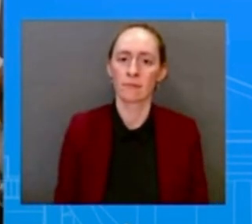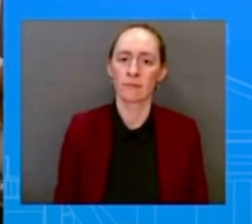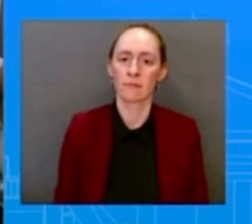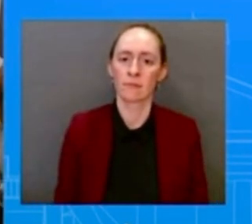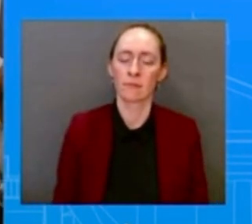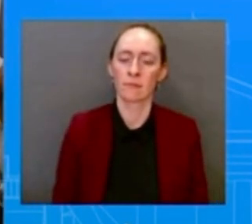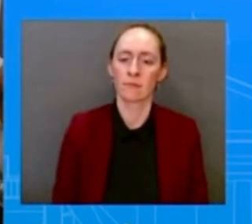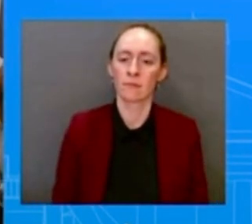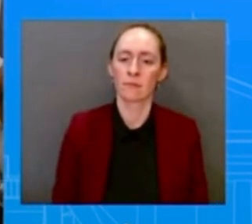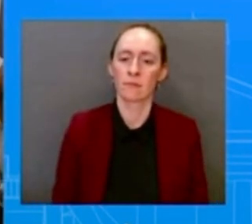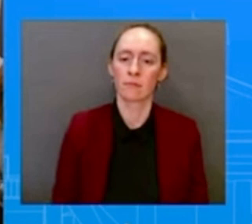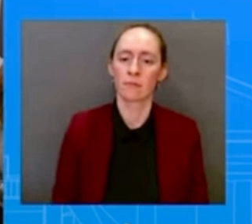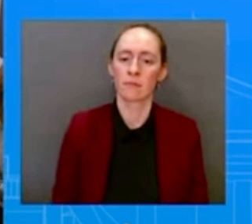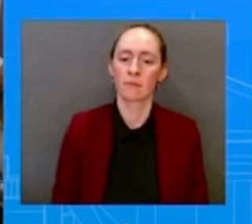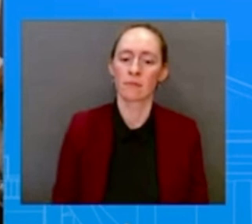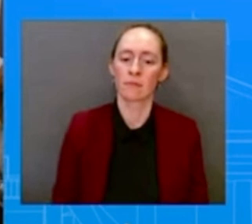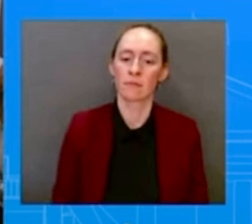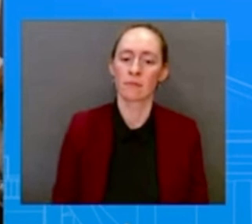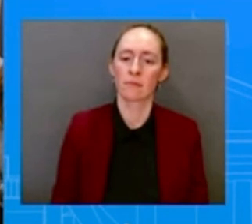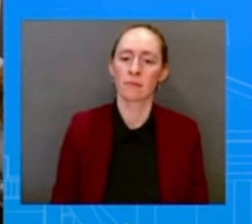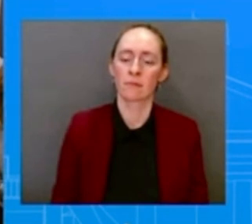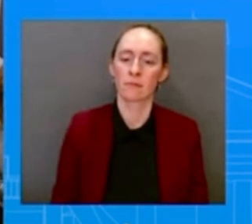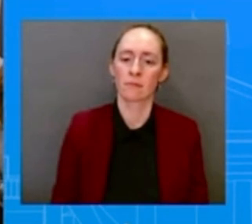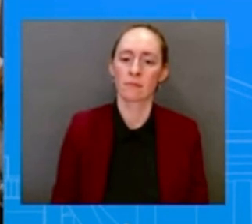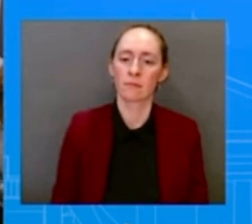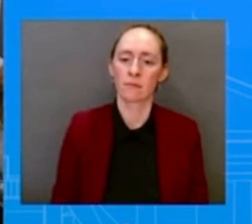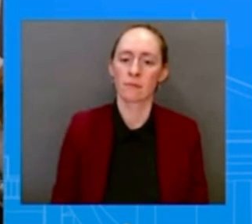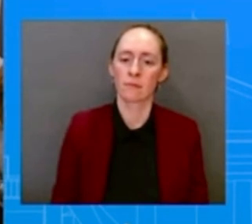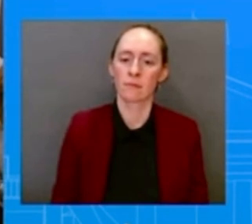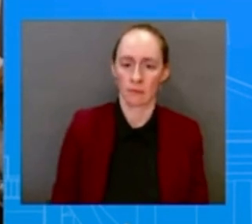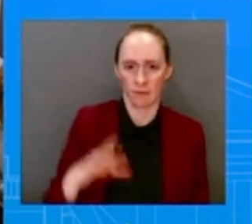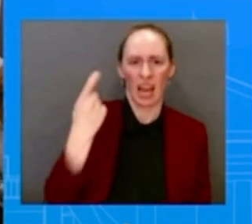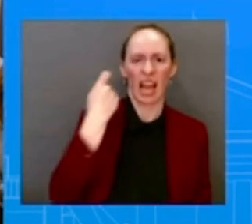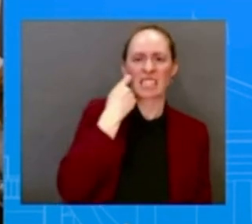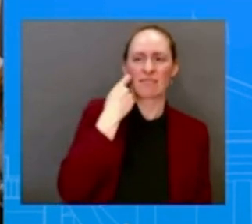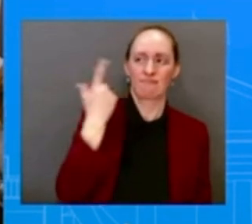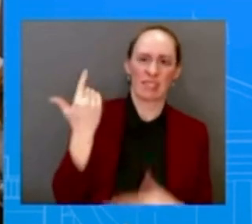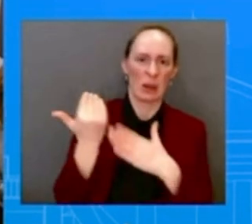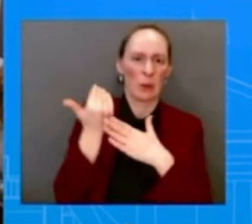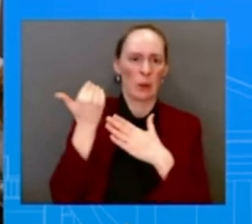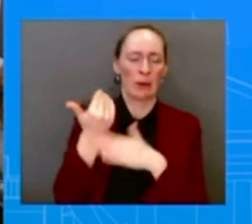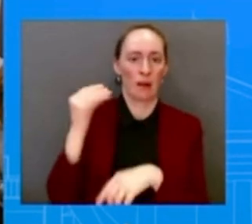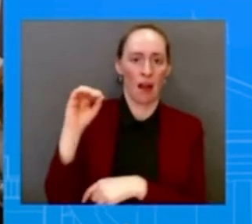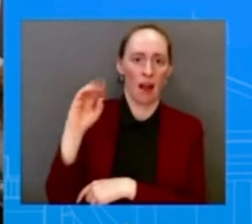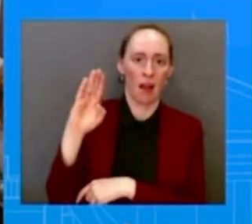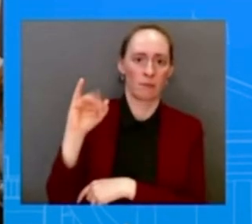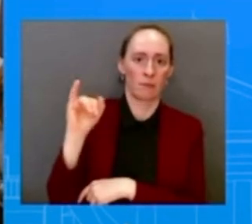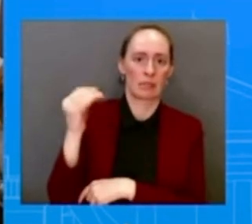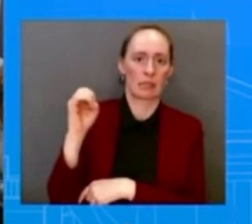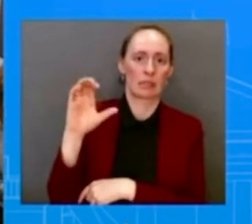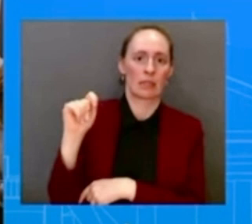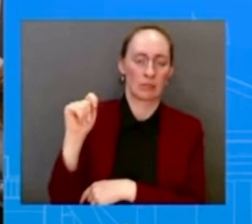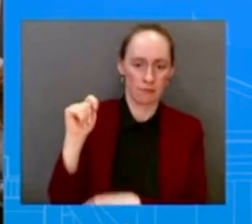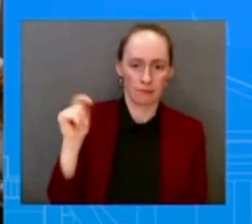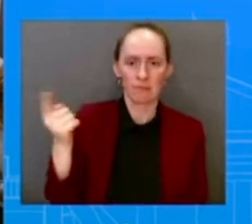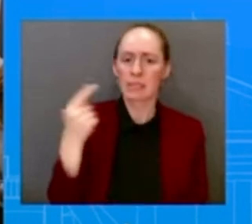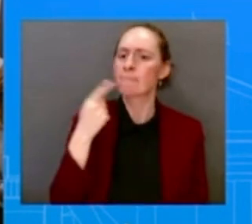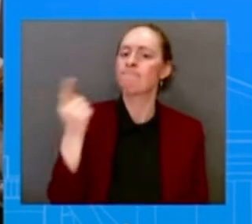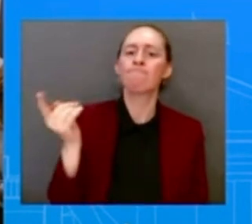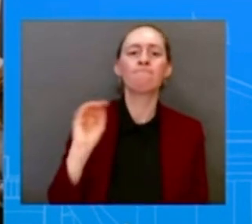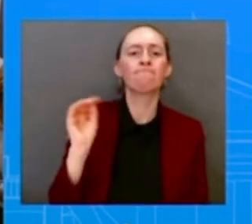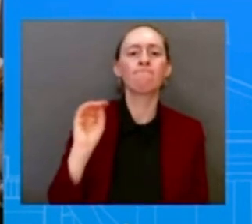did not appear to have the maneuverability capabilities that the Chinese spy balloon have. Did it have any maneuverability, or